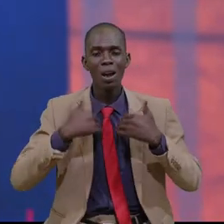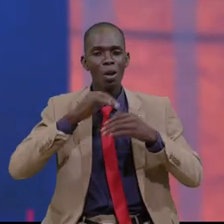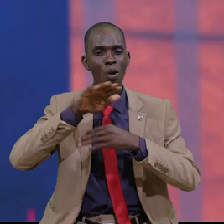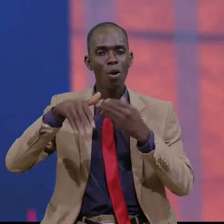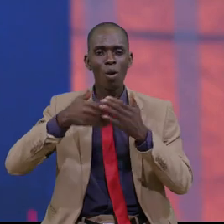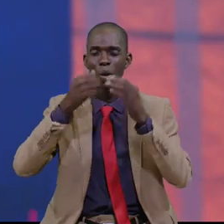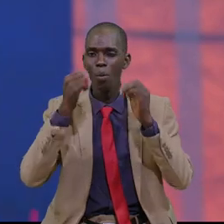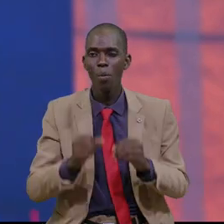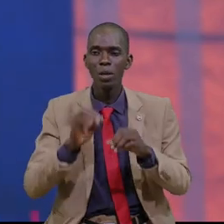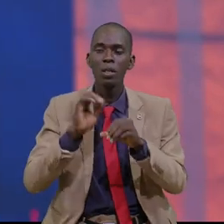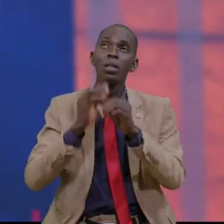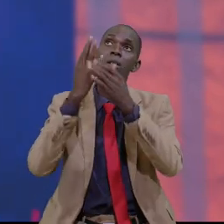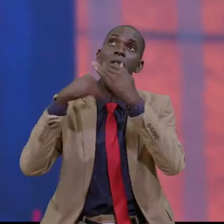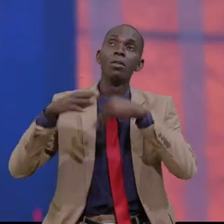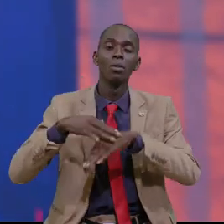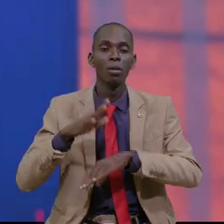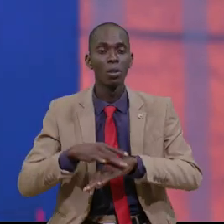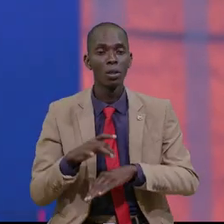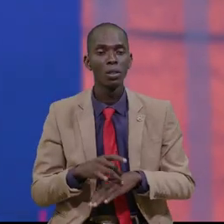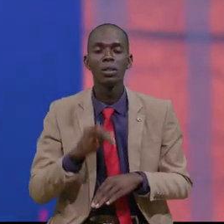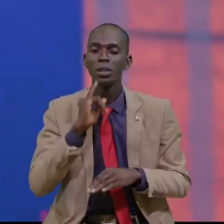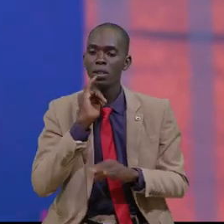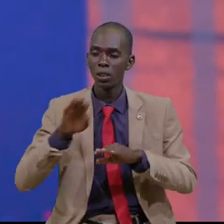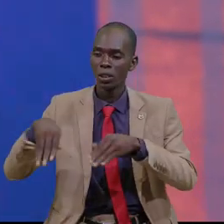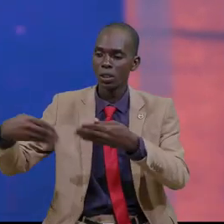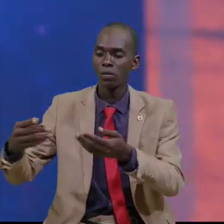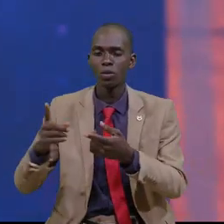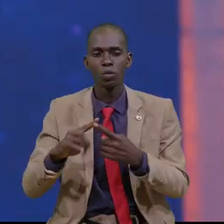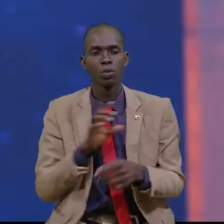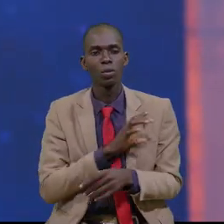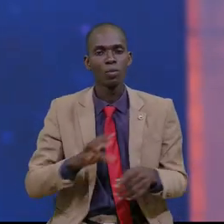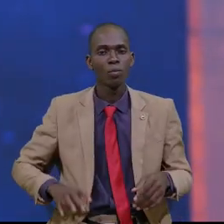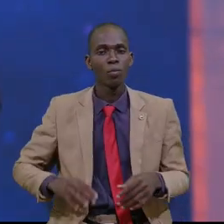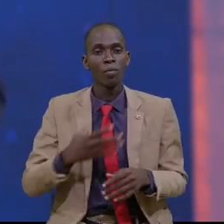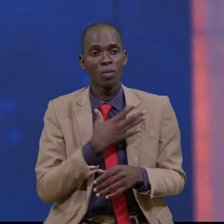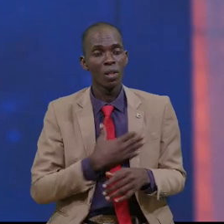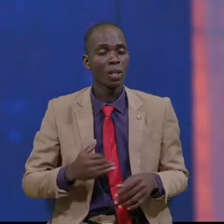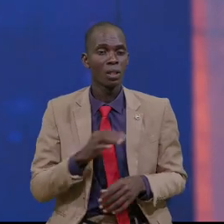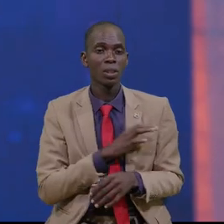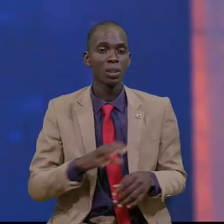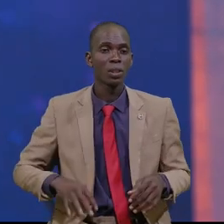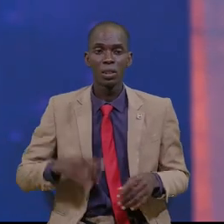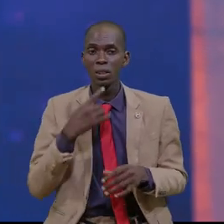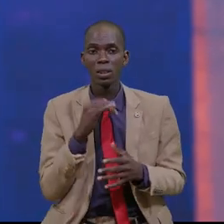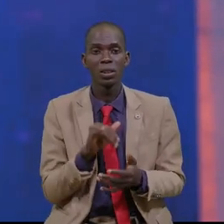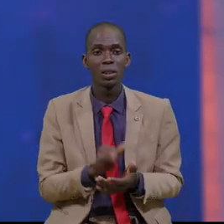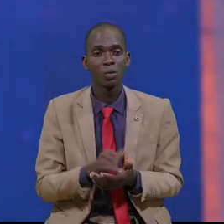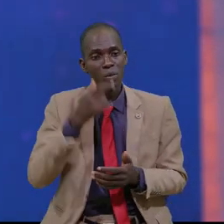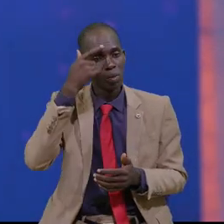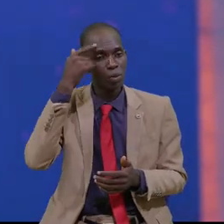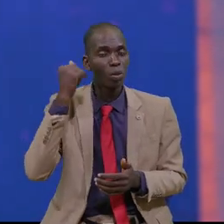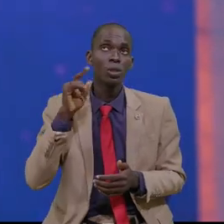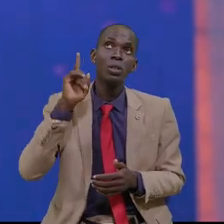on earth is given unto him. He says, now because he sacrificed for us,